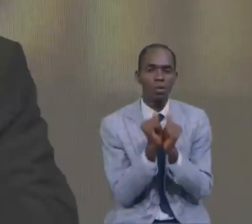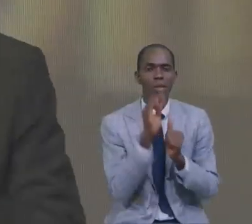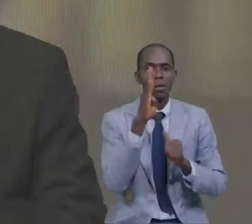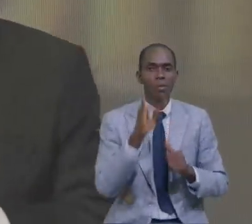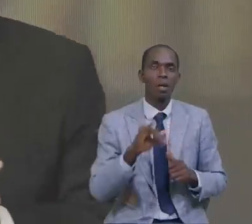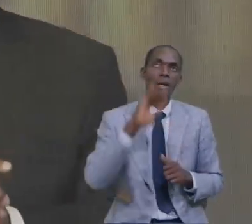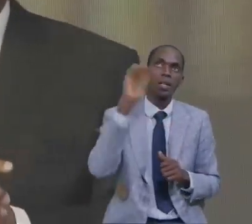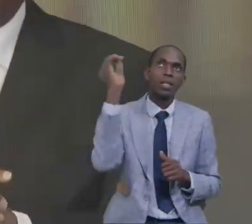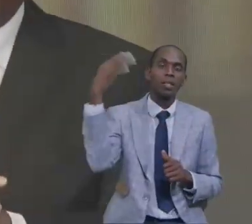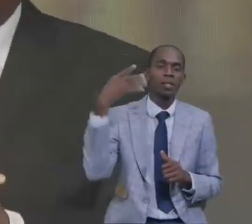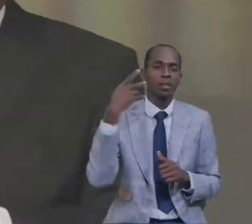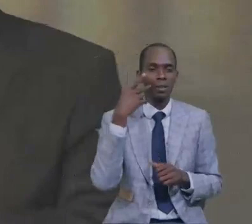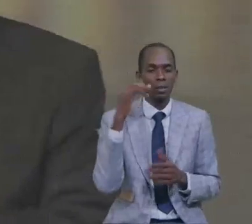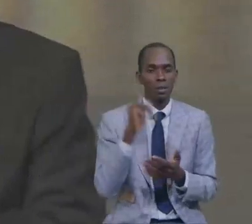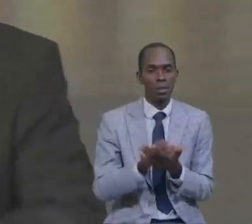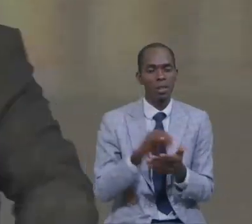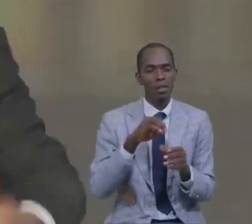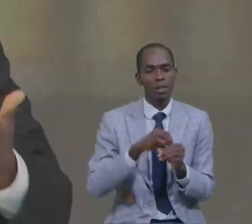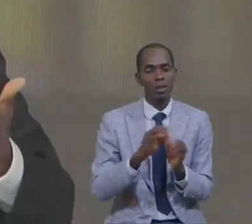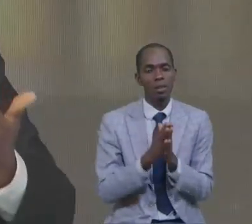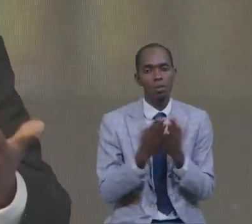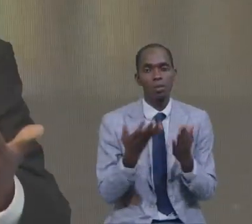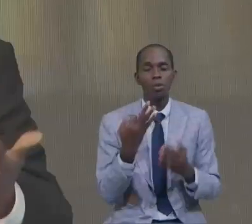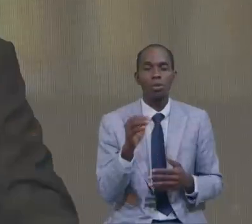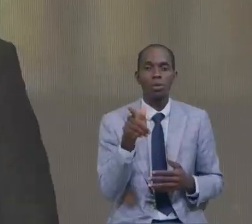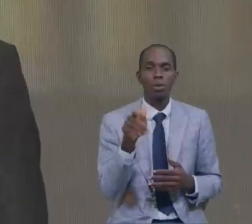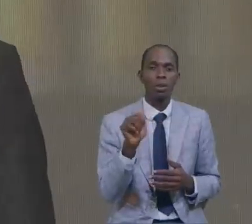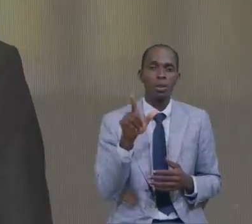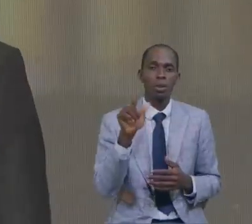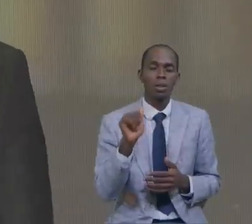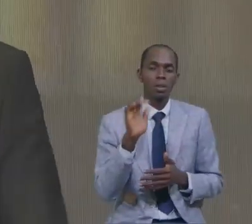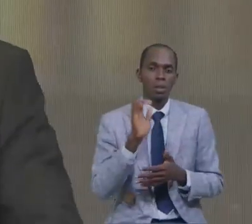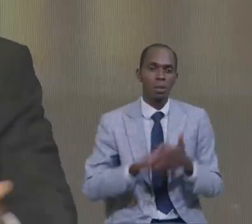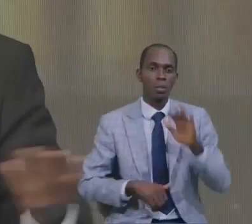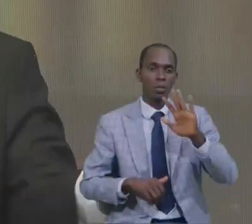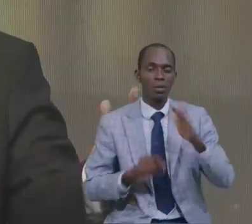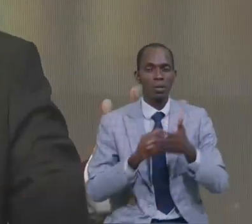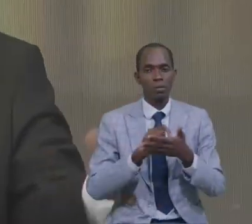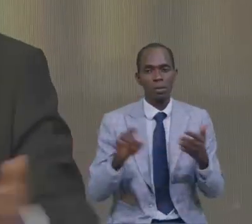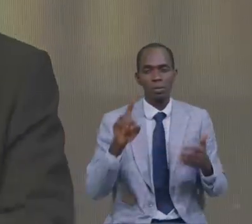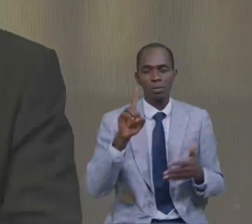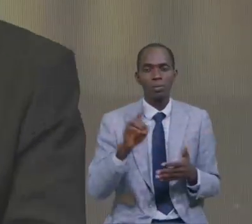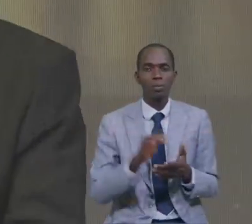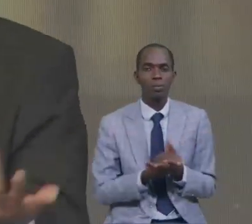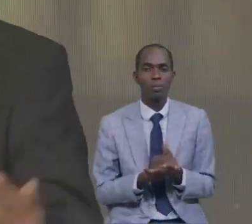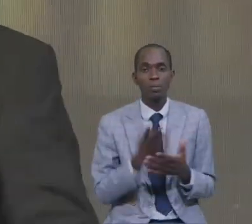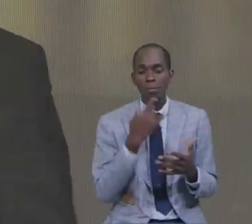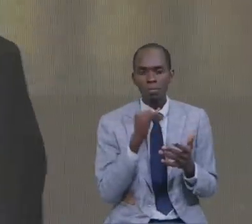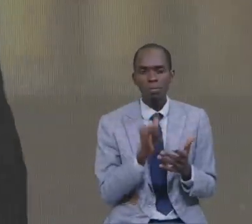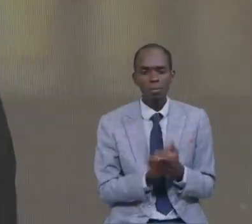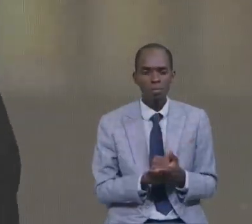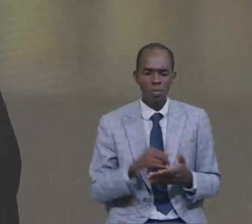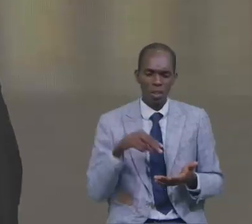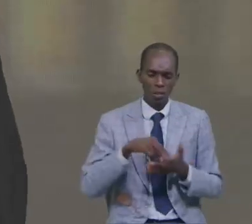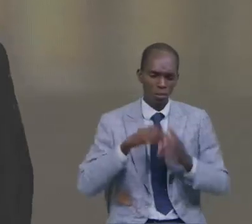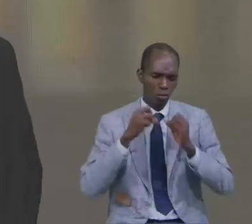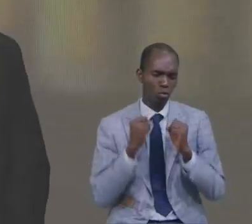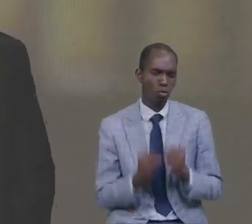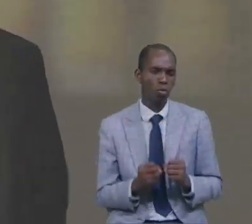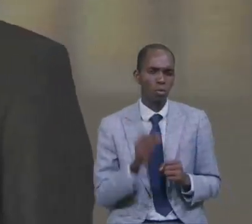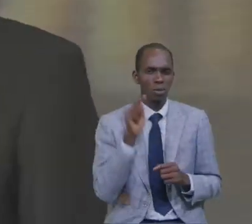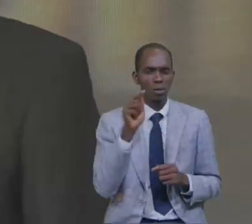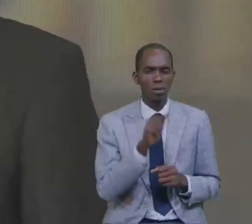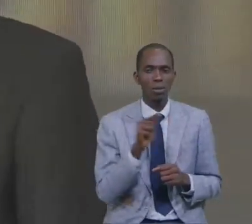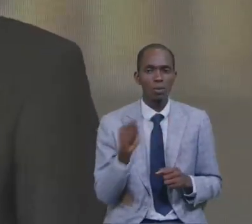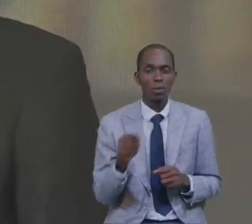stand fast, therefore, in the liberty wherewith Christ has made us free. If